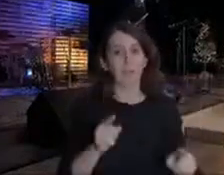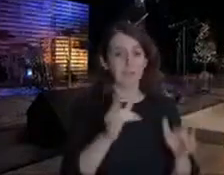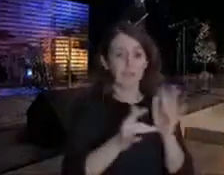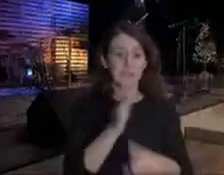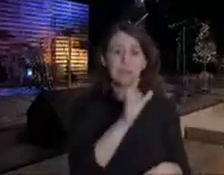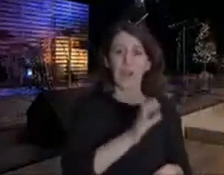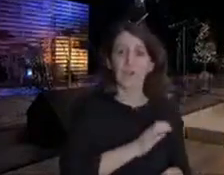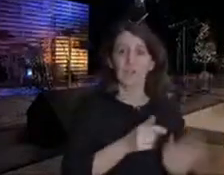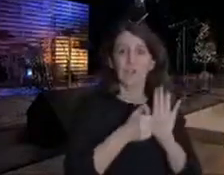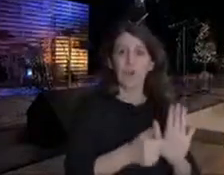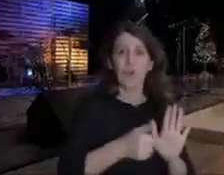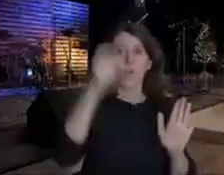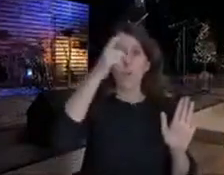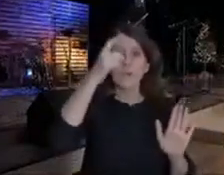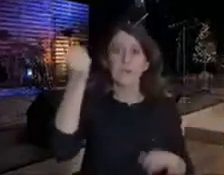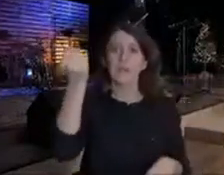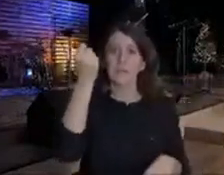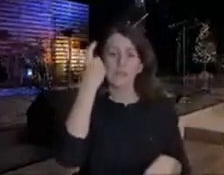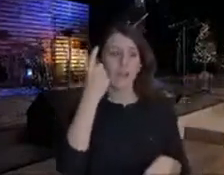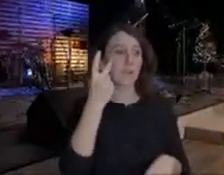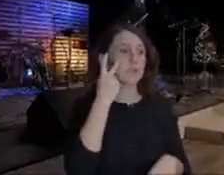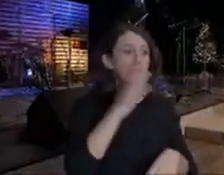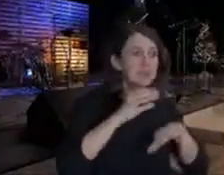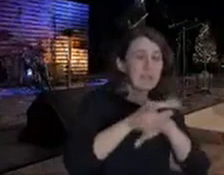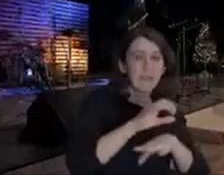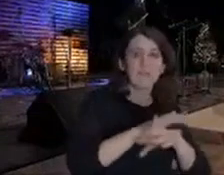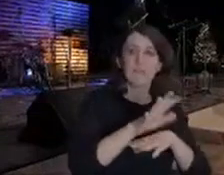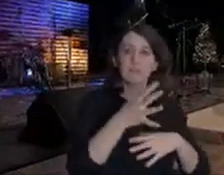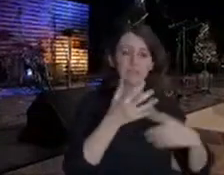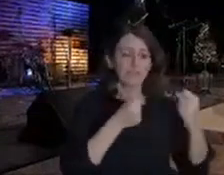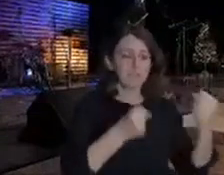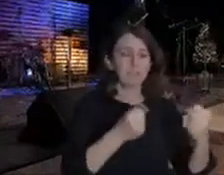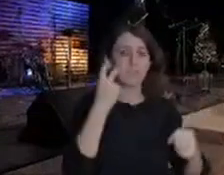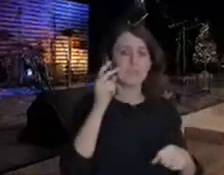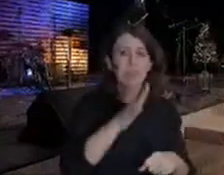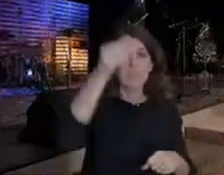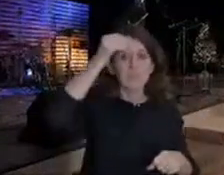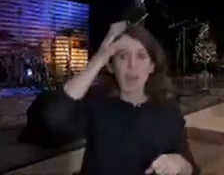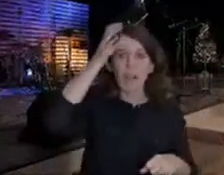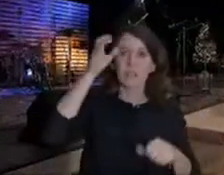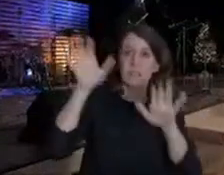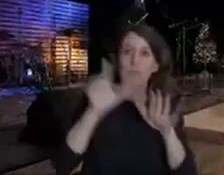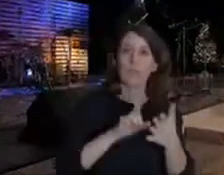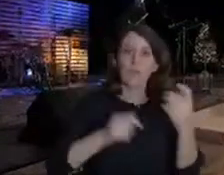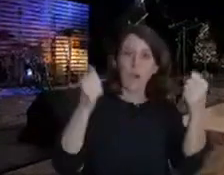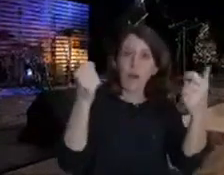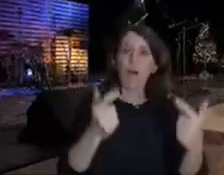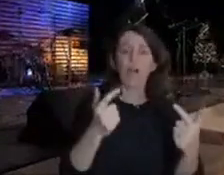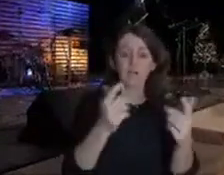see wisdom and understanding. We see his counsel and his might. We see the knowledge and the fear of the Lord. These are